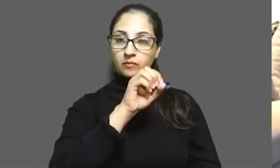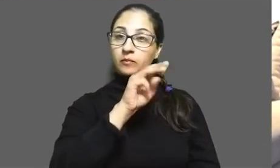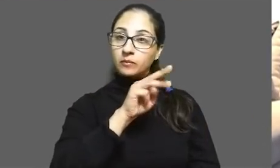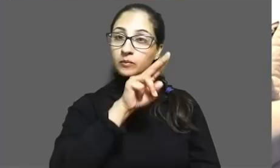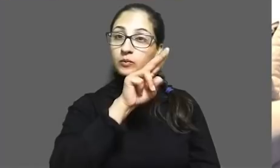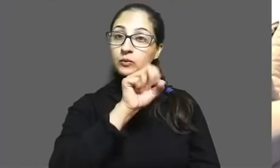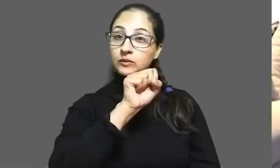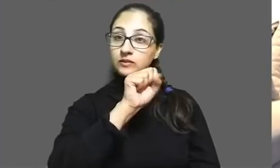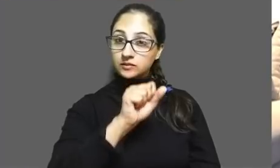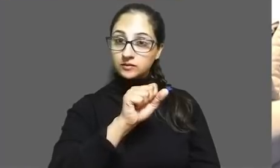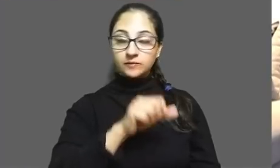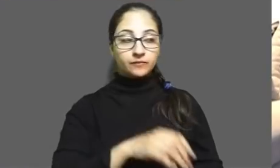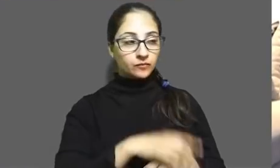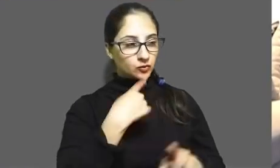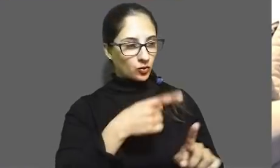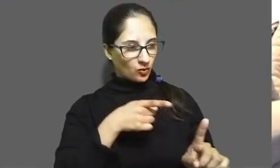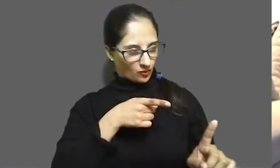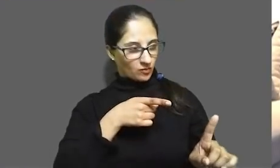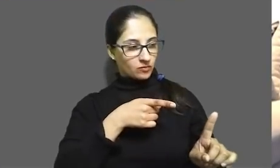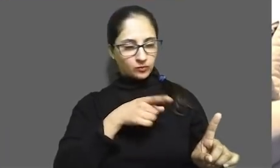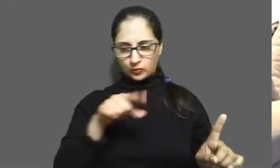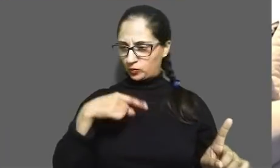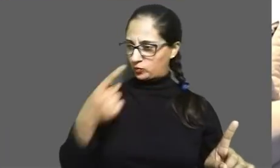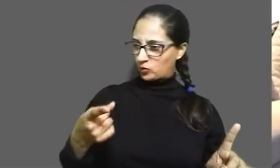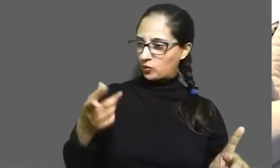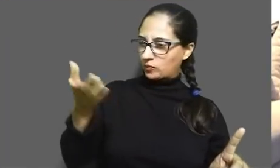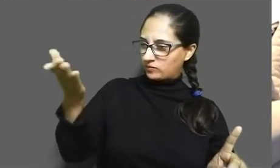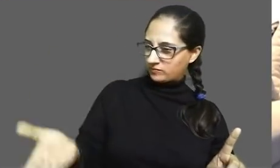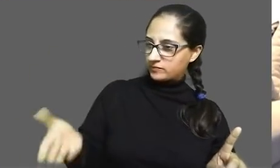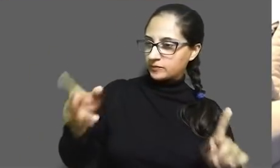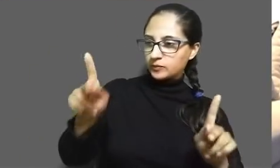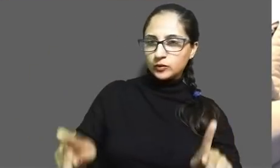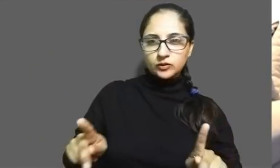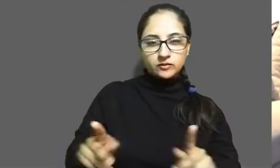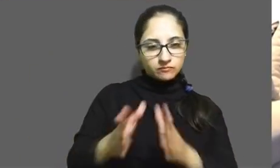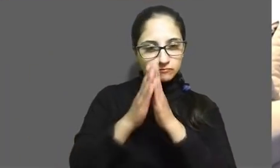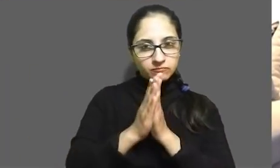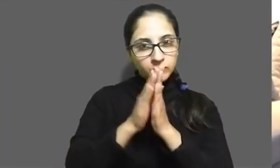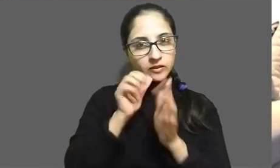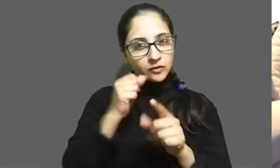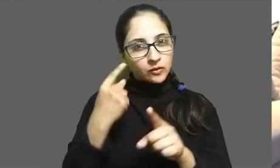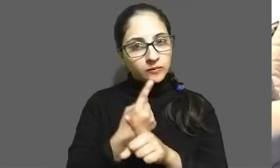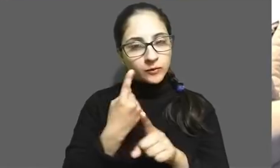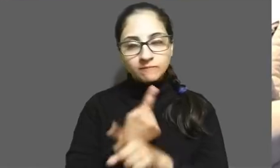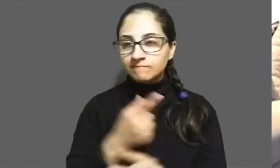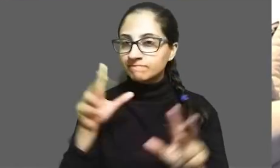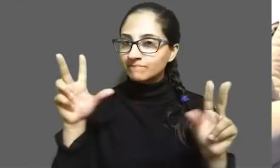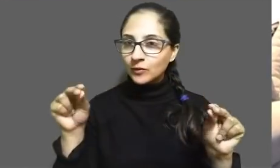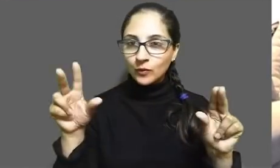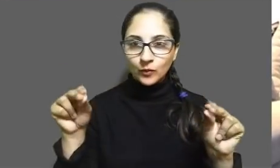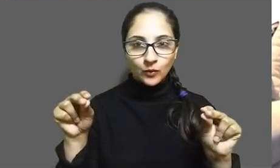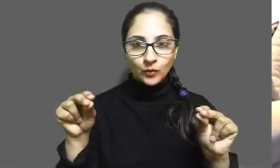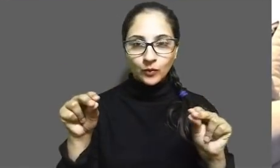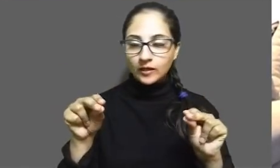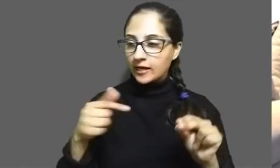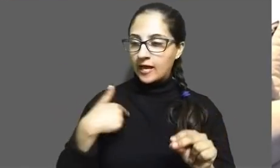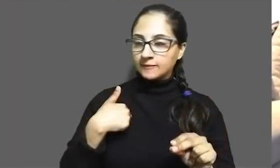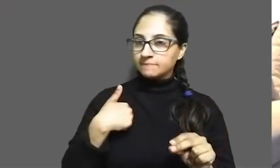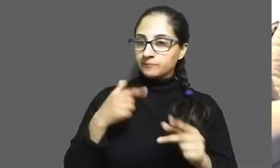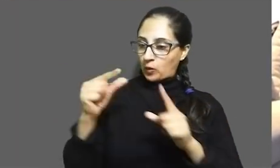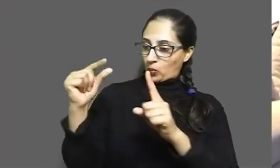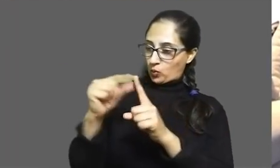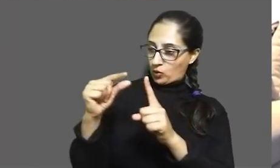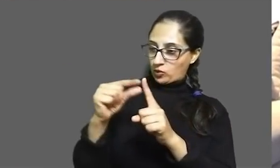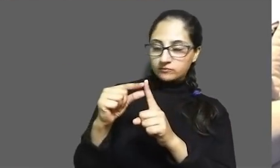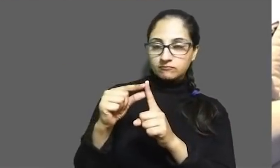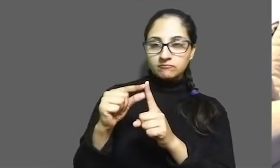And then a revelation came to Moses from God. "You have parted my servant from me. I